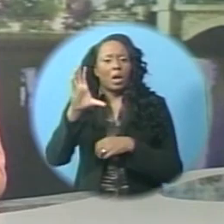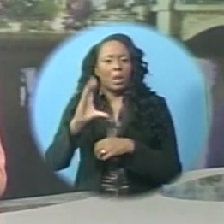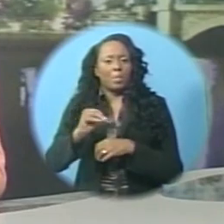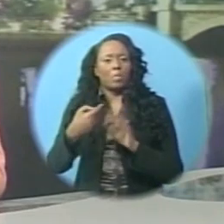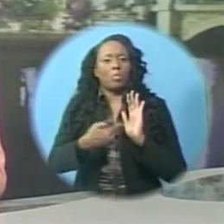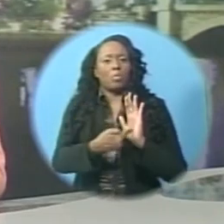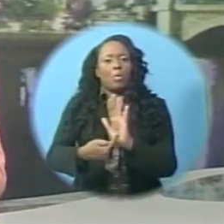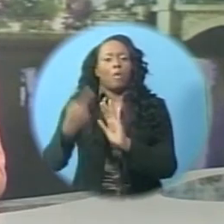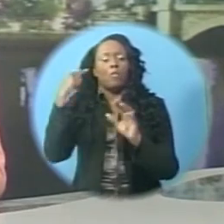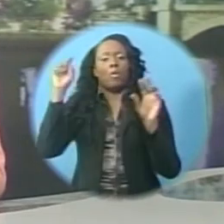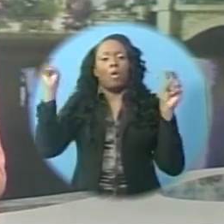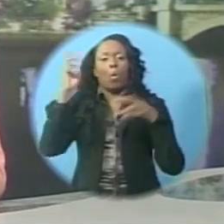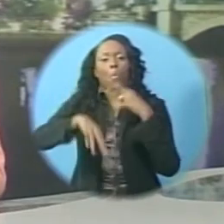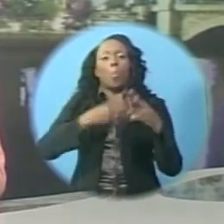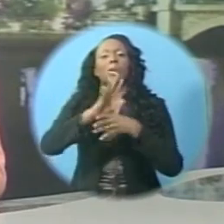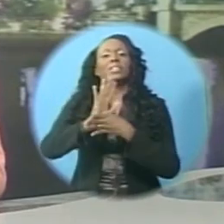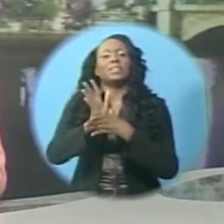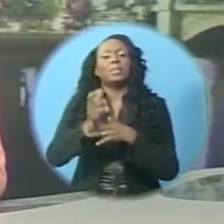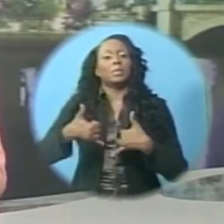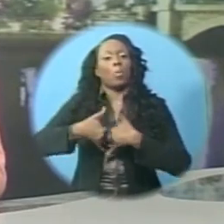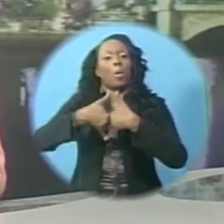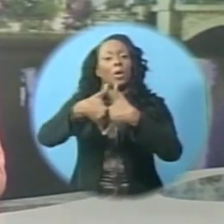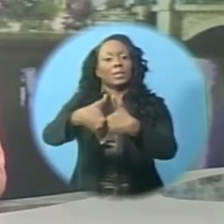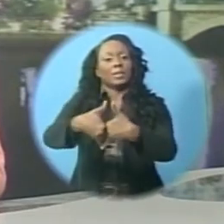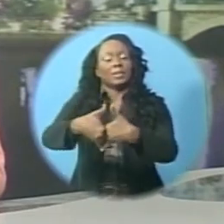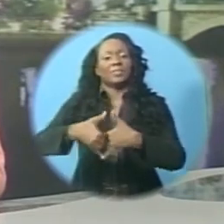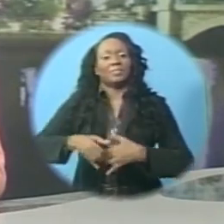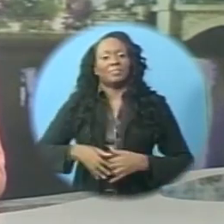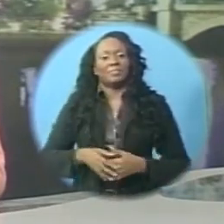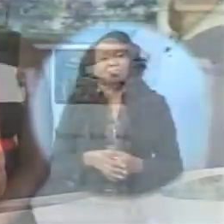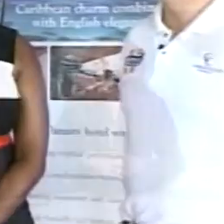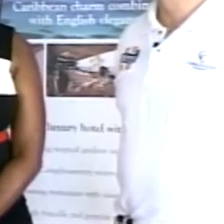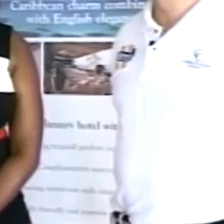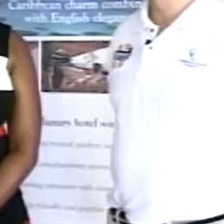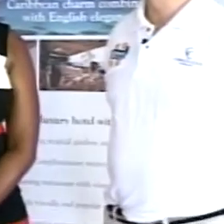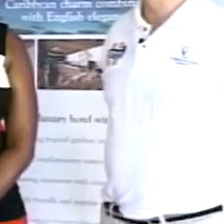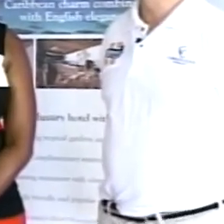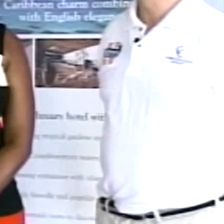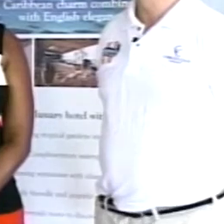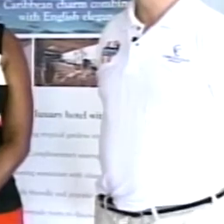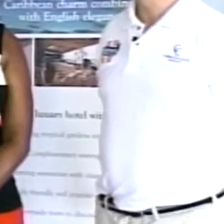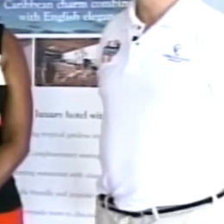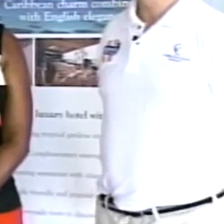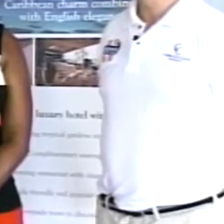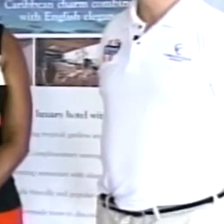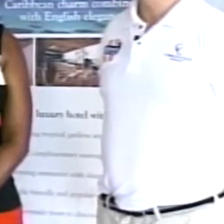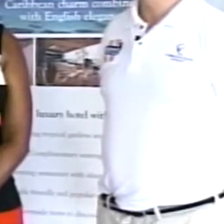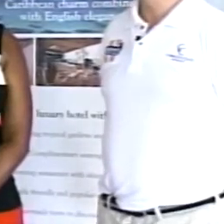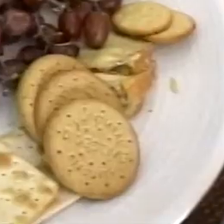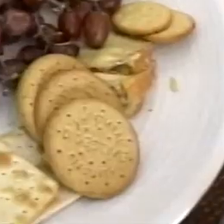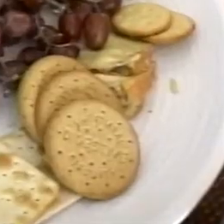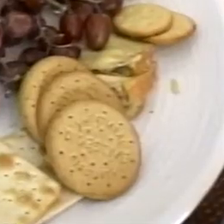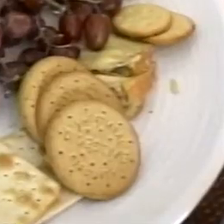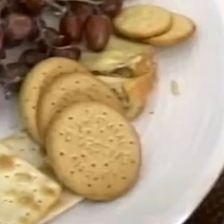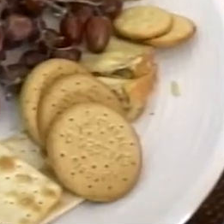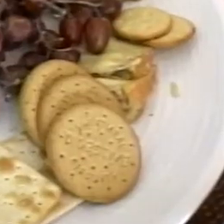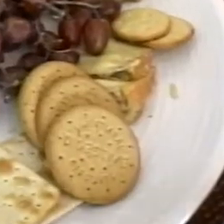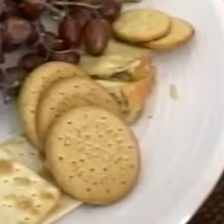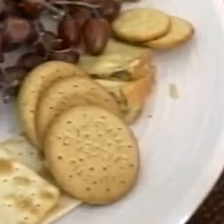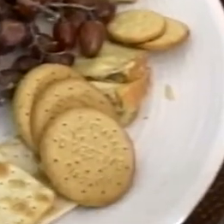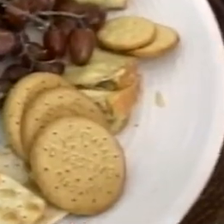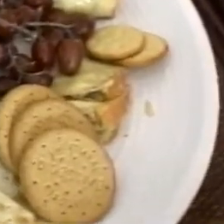at this year's World Cheese Awards. Ms. Power says she is honored to be representing Barbados at an event that will showcase